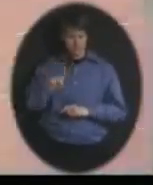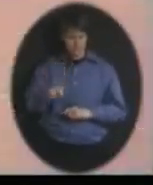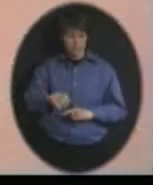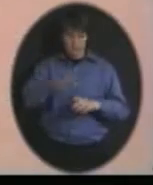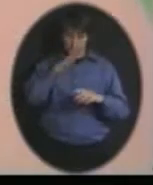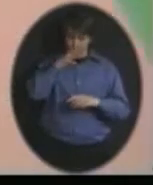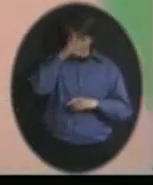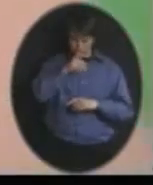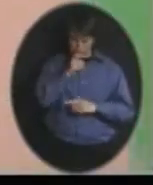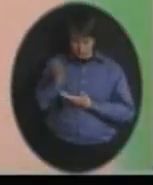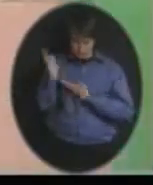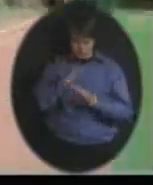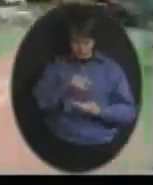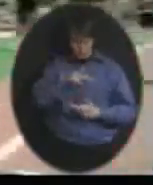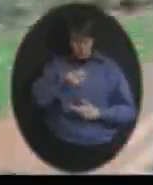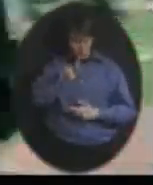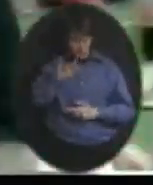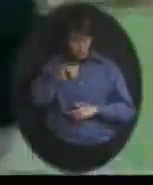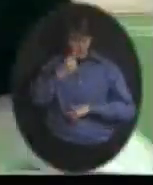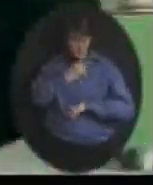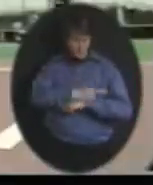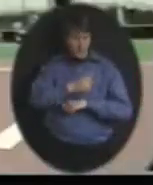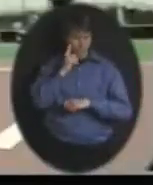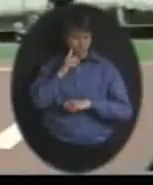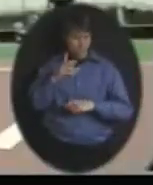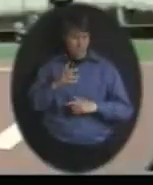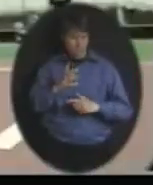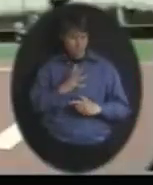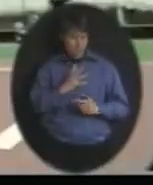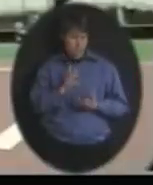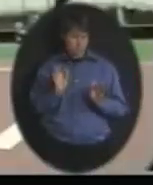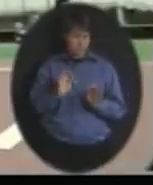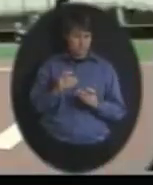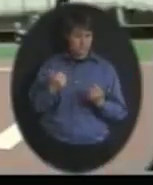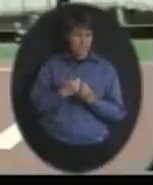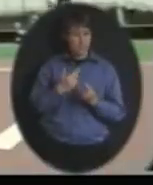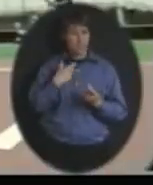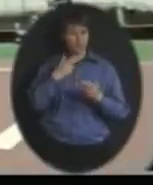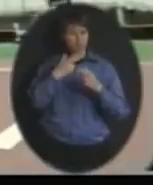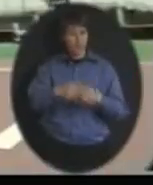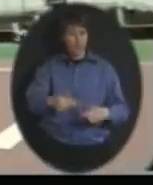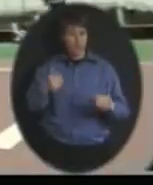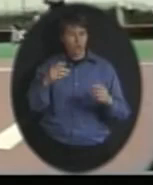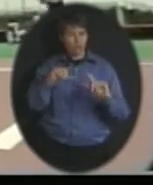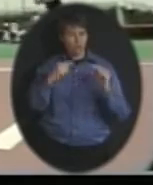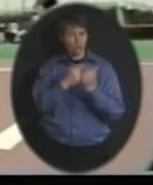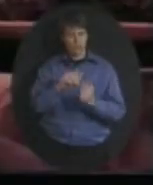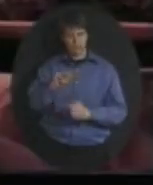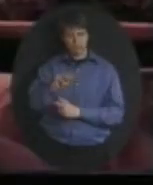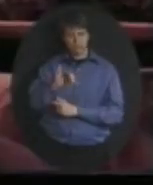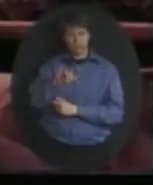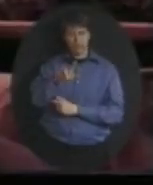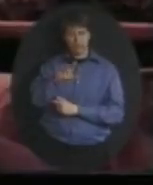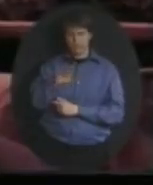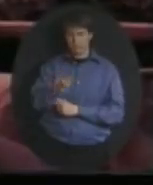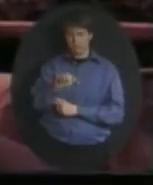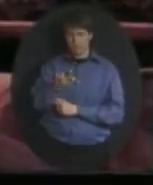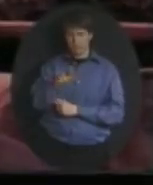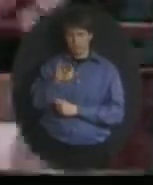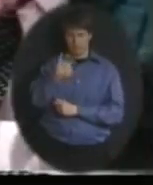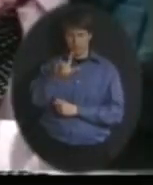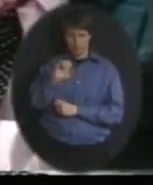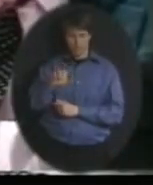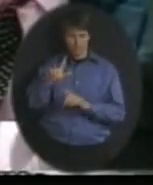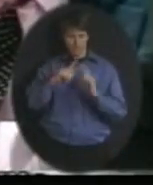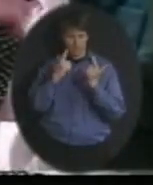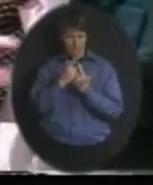day in 1998 for an informal baseball game called their group the Miracle League. Explain to me, Gary,